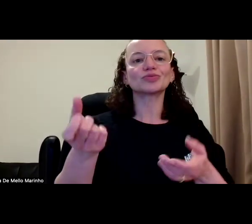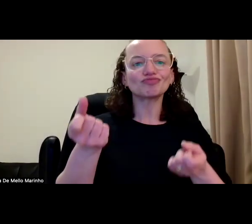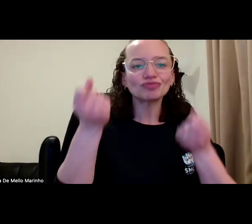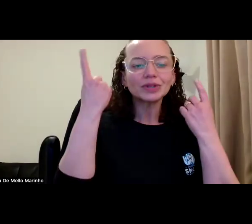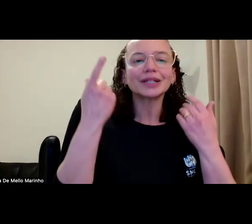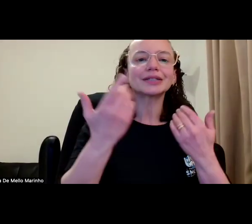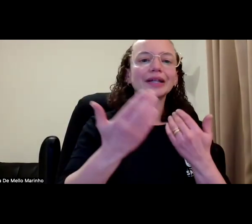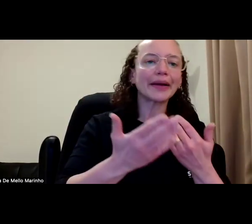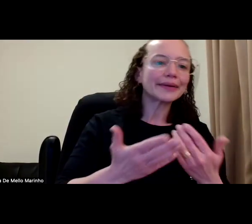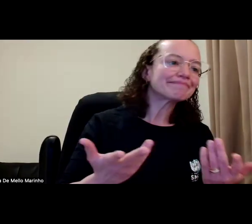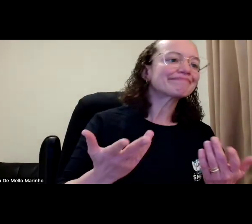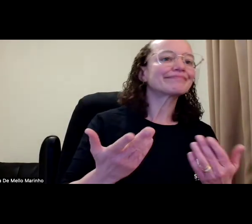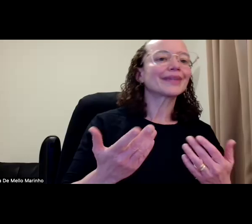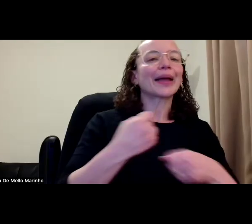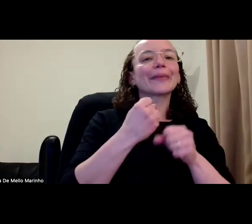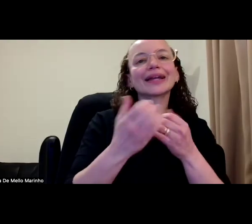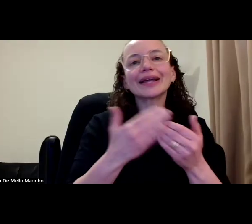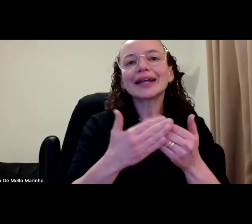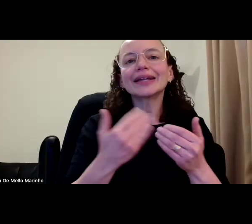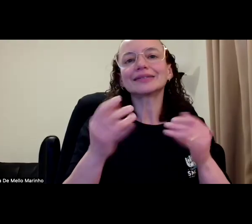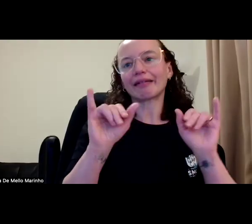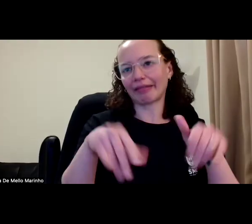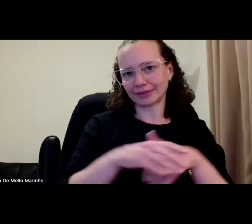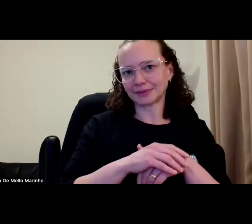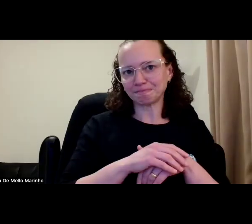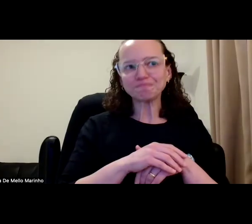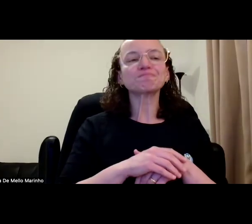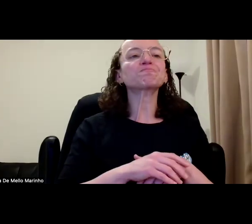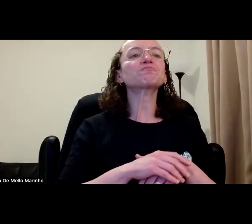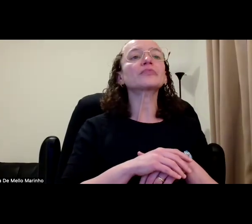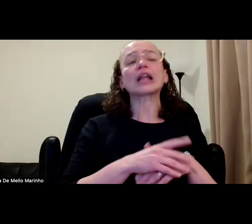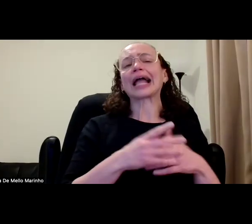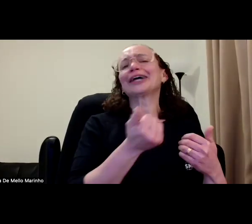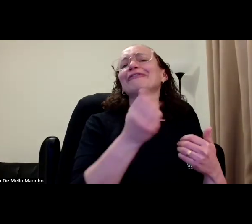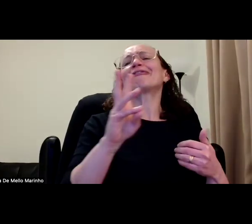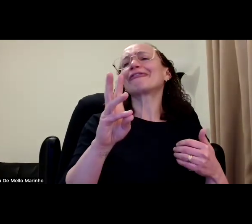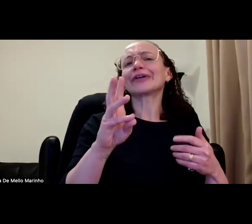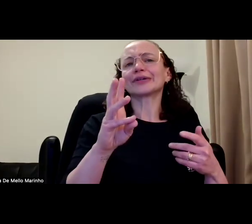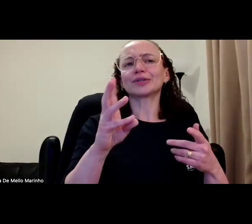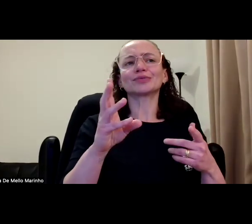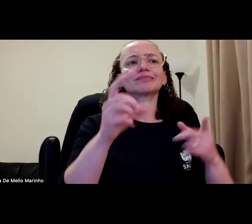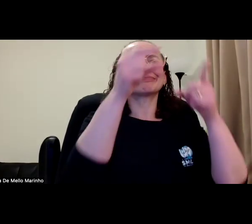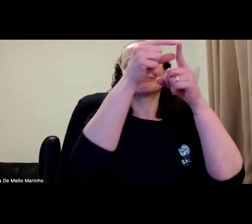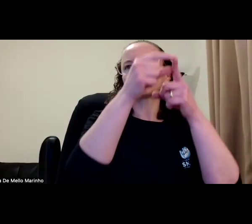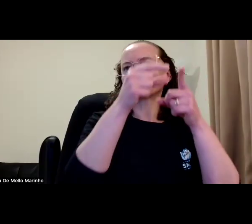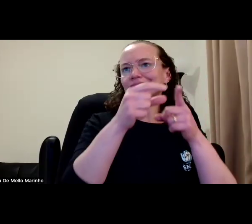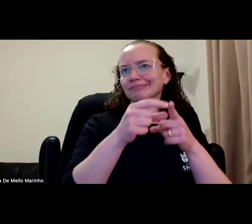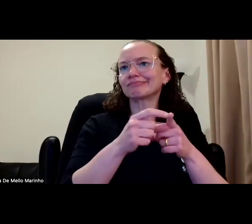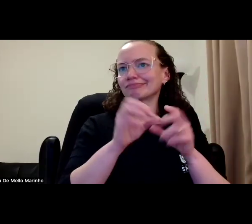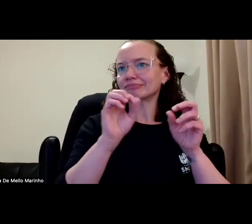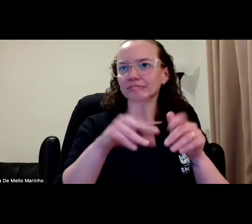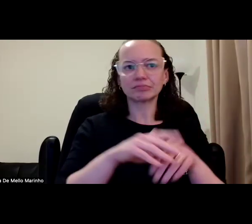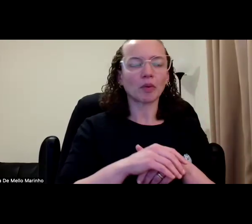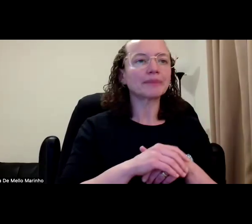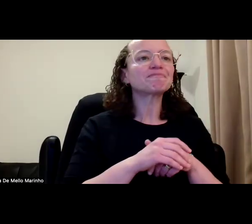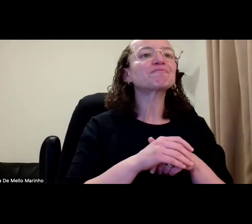But I do want to help you understand, just to make it a little bit easier, some of these terms. I just threw a few